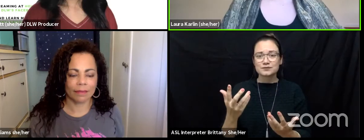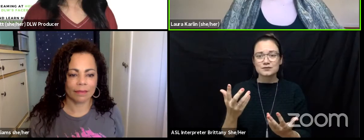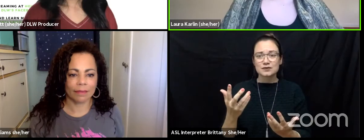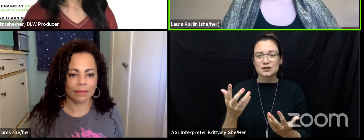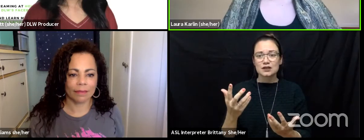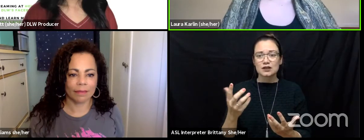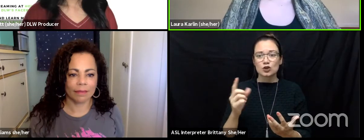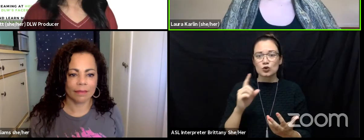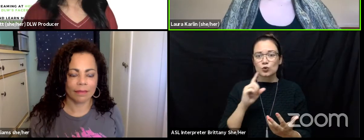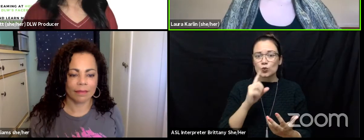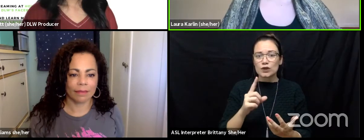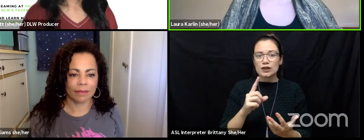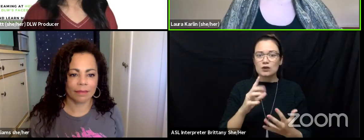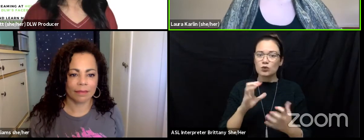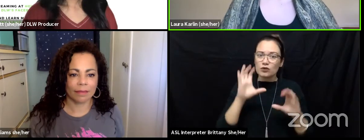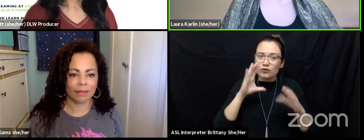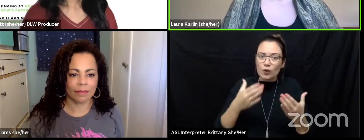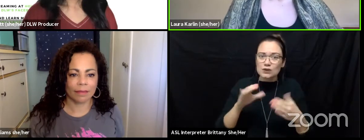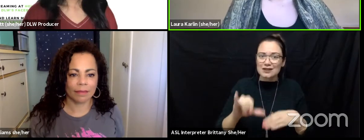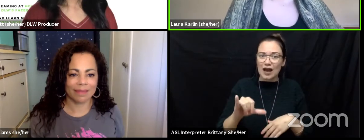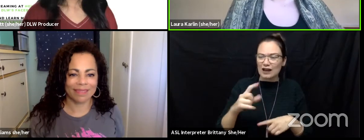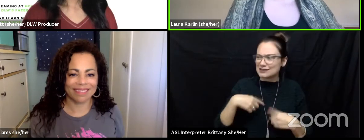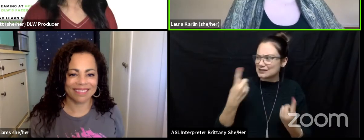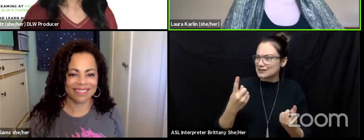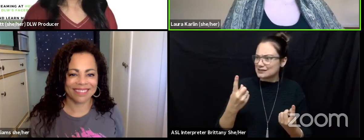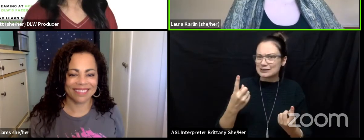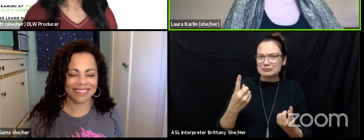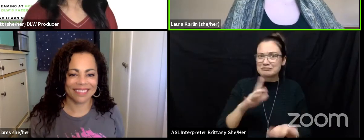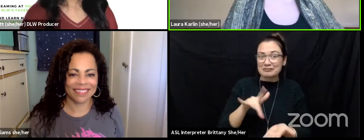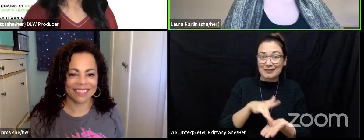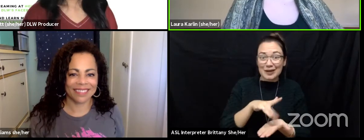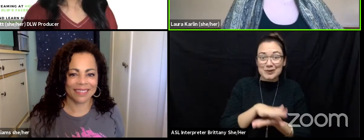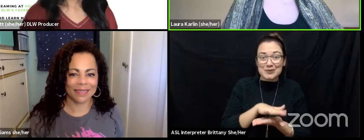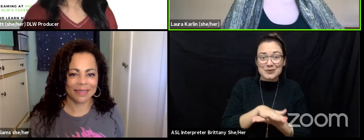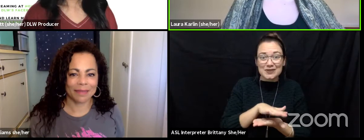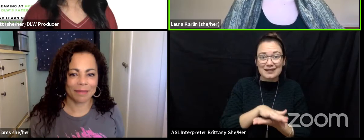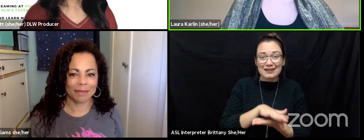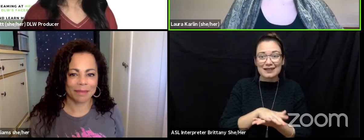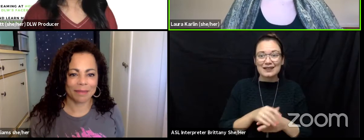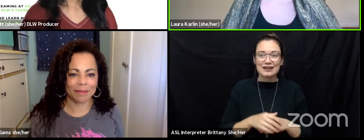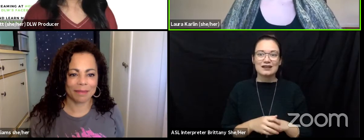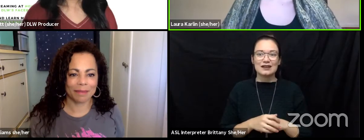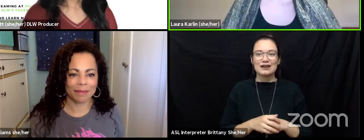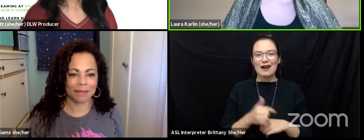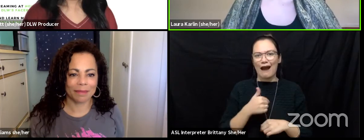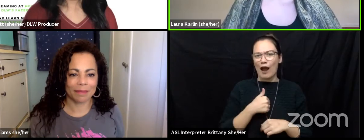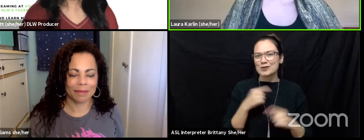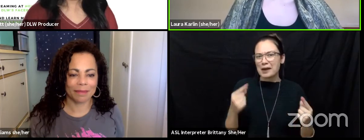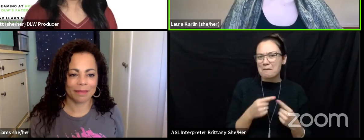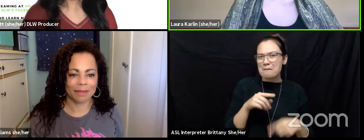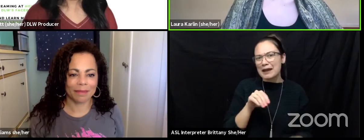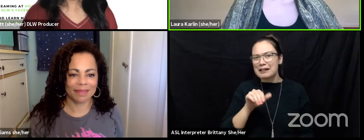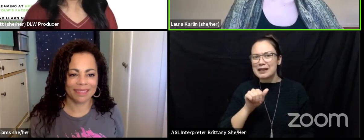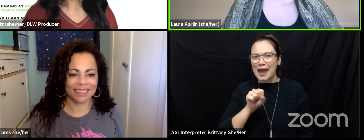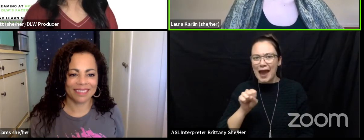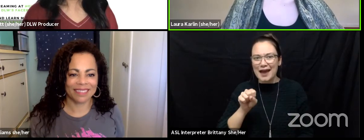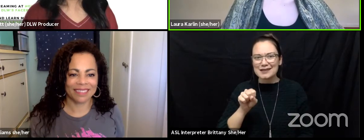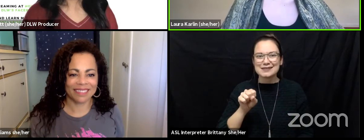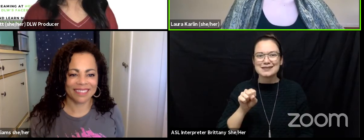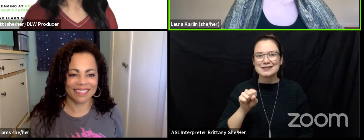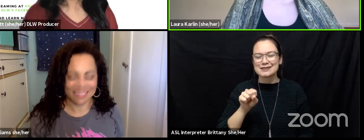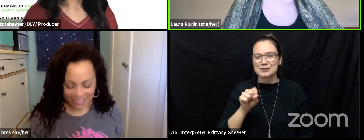moving in that circle. I mean, I think since middle school, I was the sort of pain in the ass. I was a pain in the